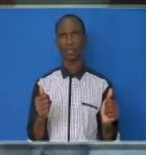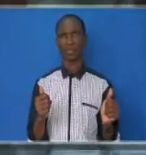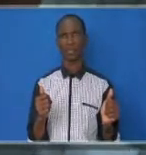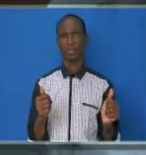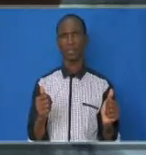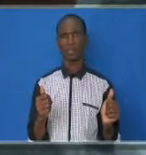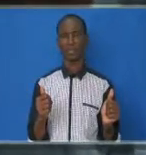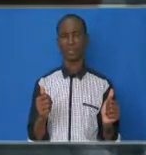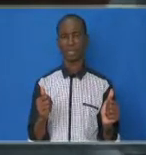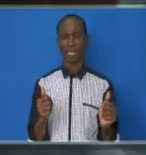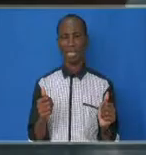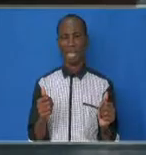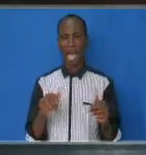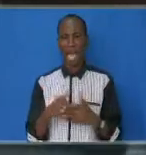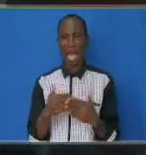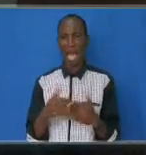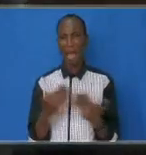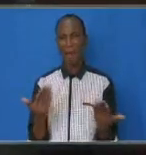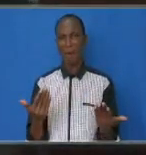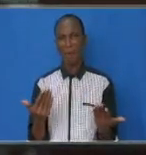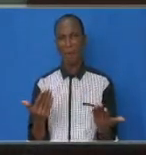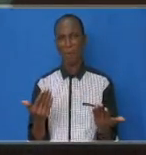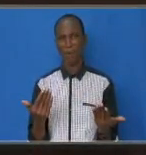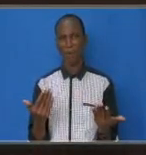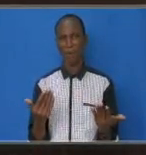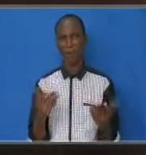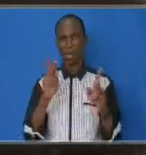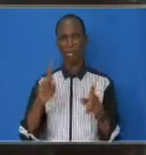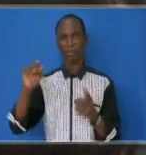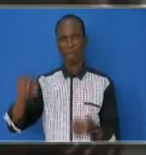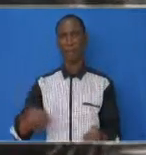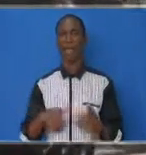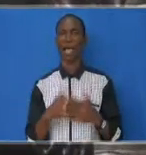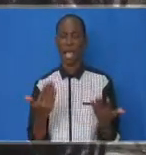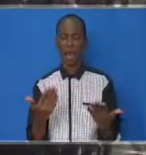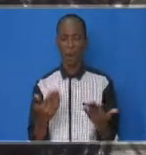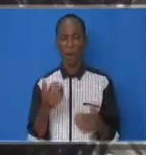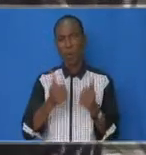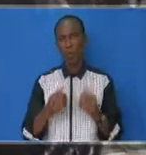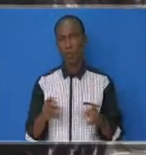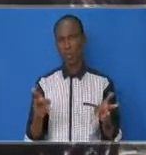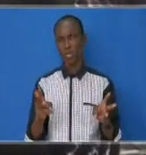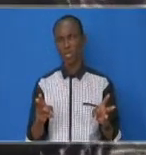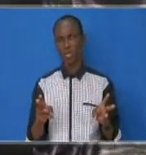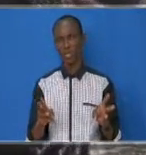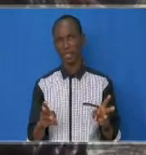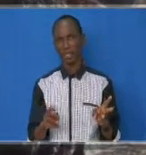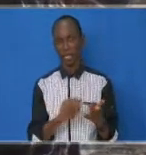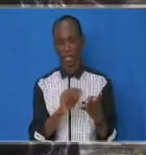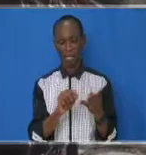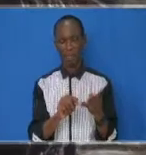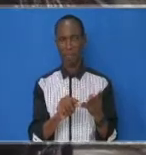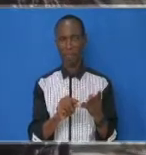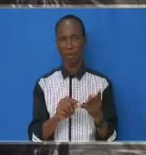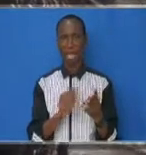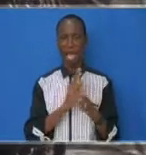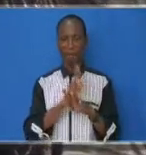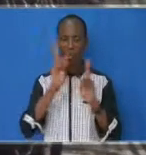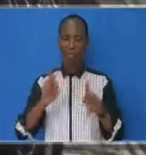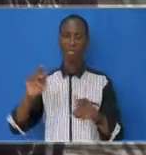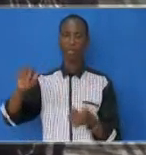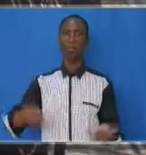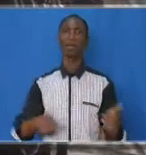ene ye mechre Bible text a ekyere se esubo a Jesus dototo awo